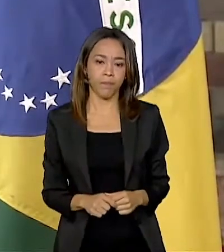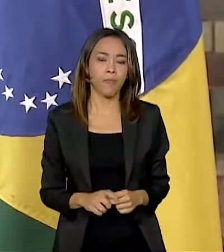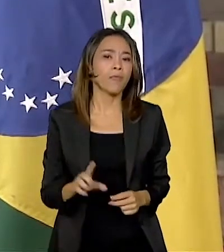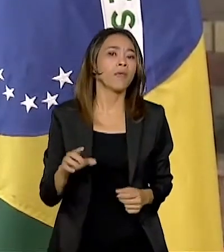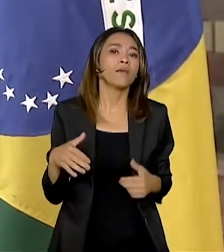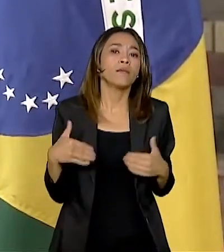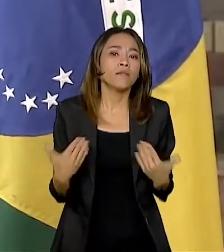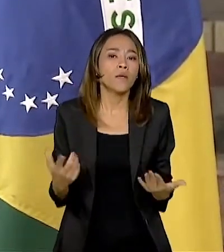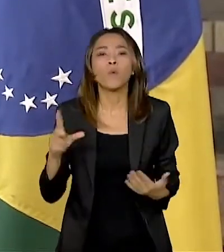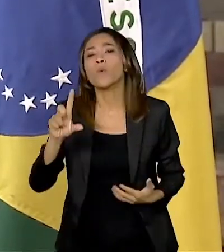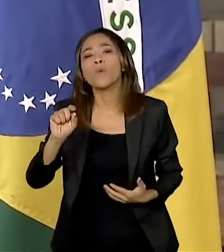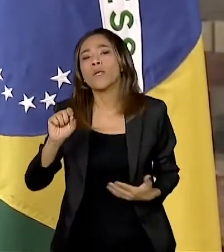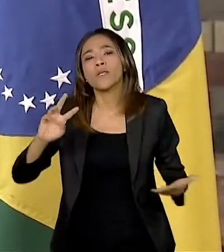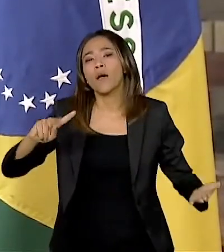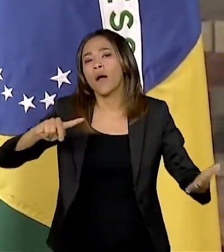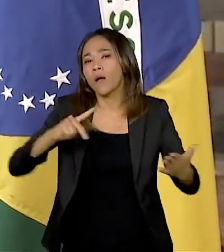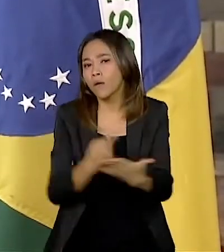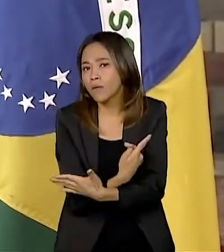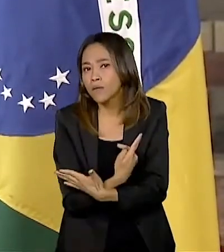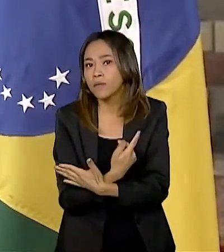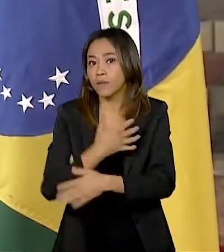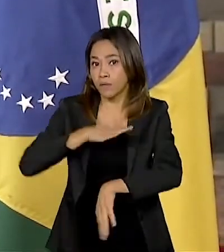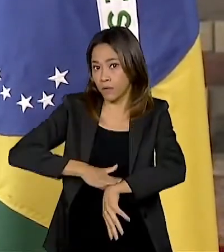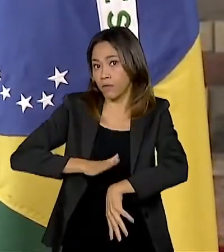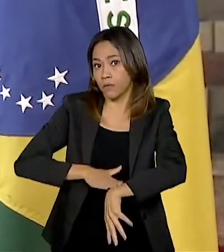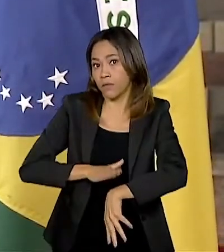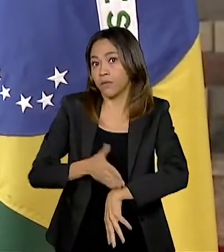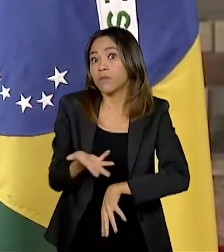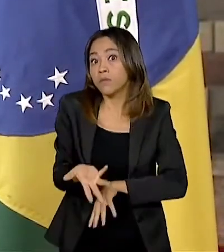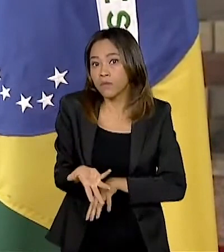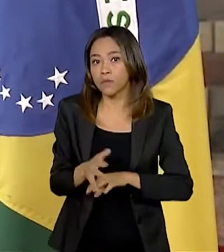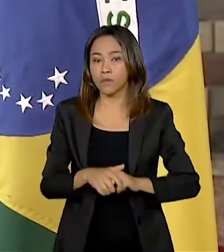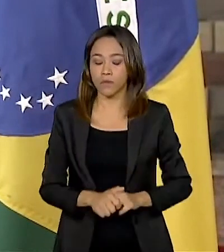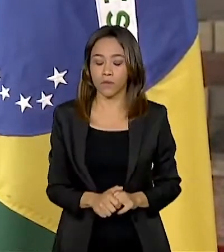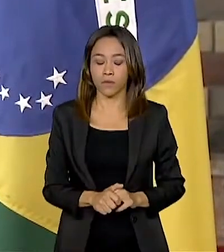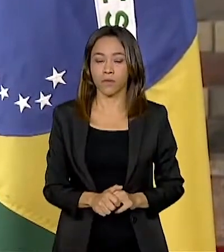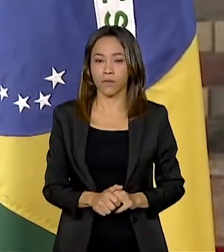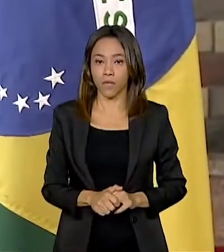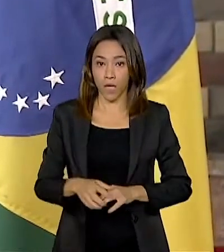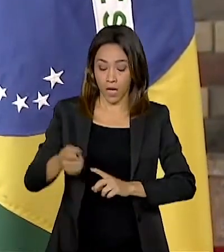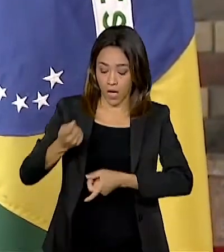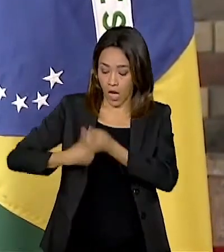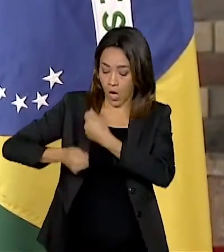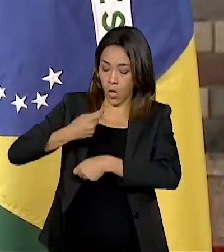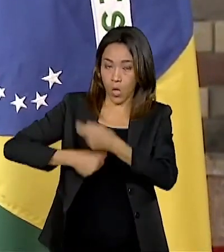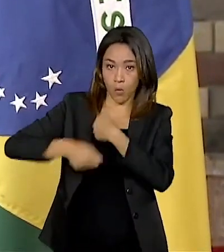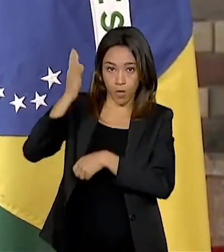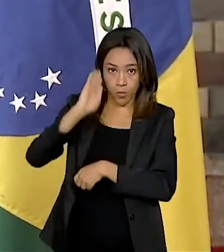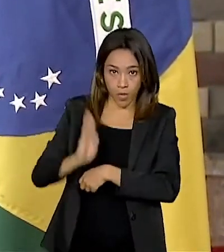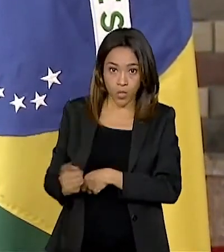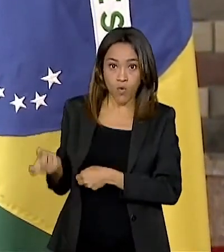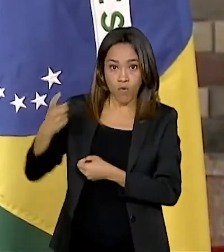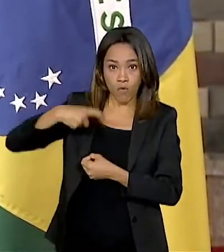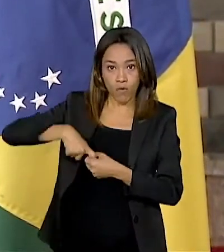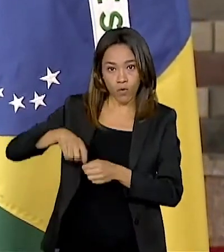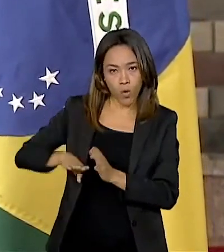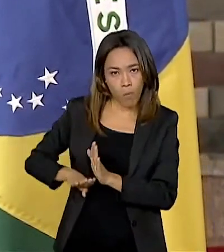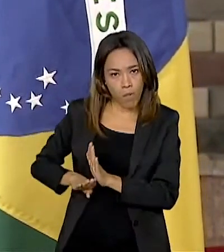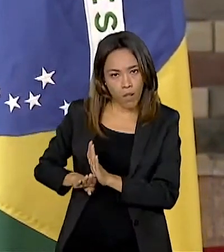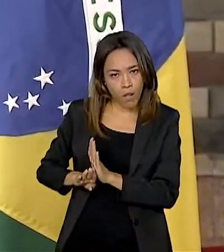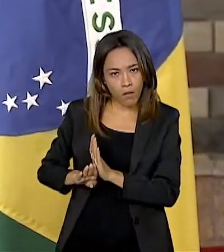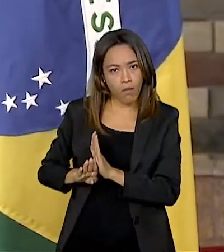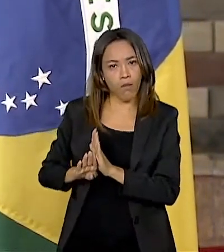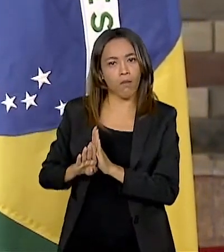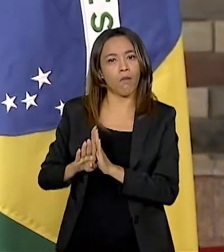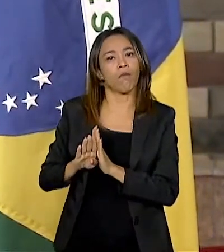O que, que está em jogo nesse momento? Very well. What is at stake this moment? A economia brasileira voltou a crescer. The Brazilian economy